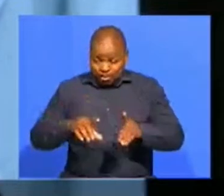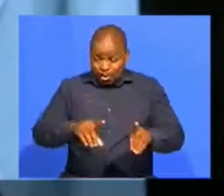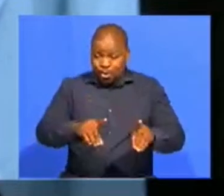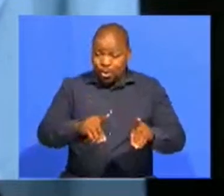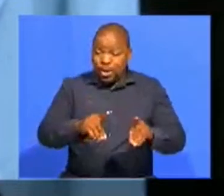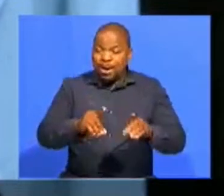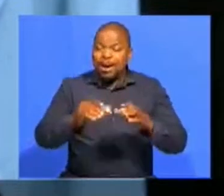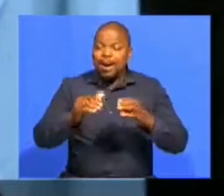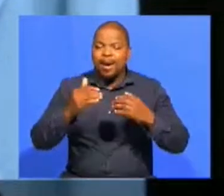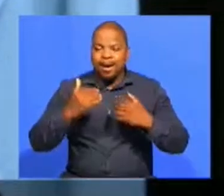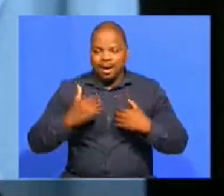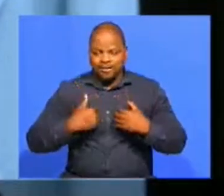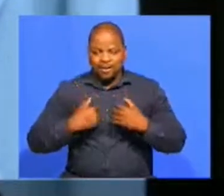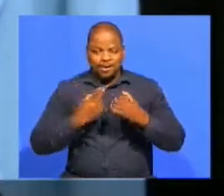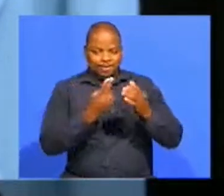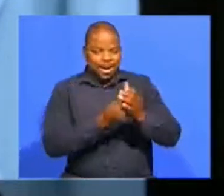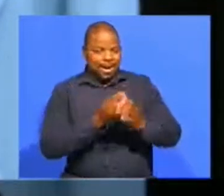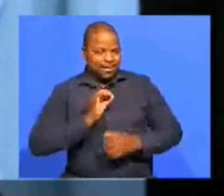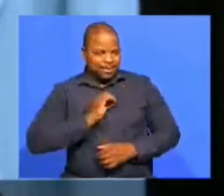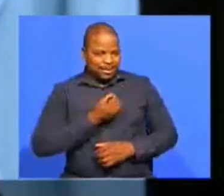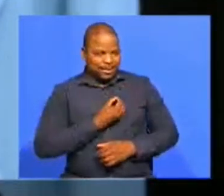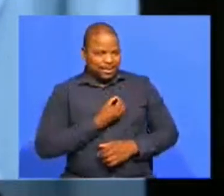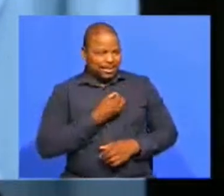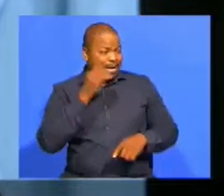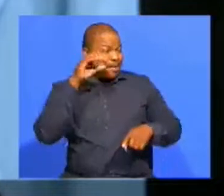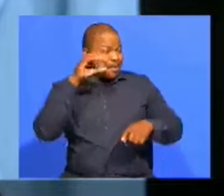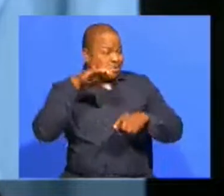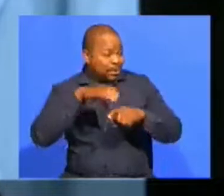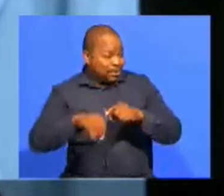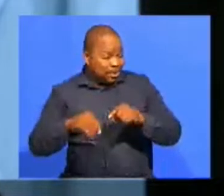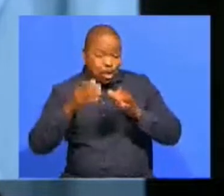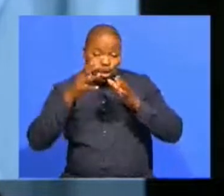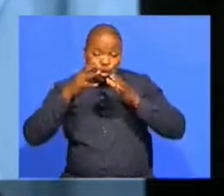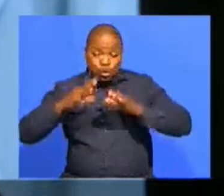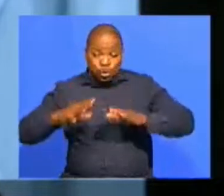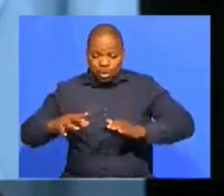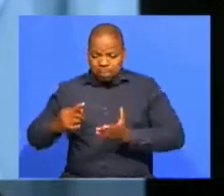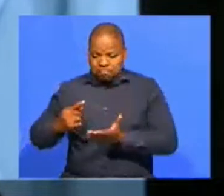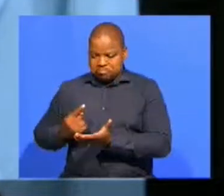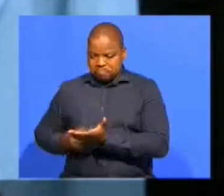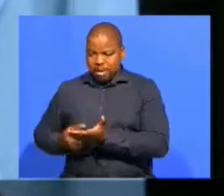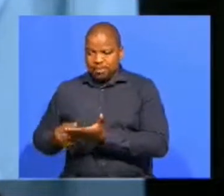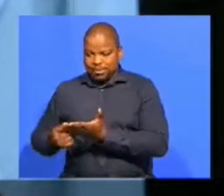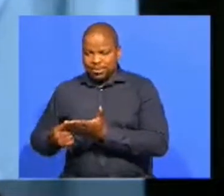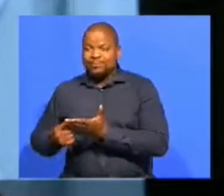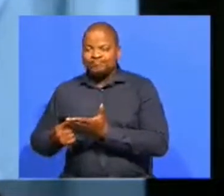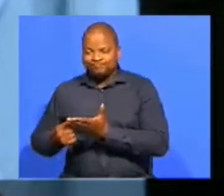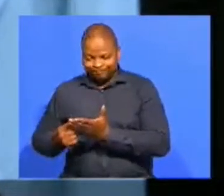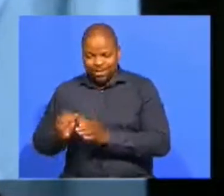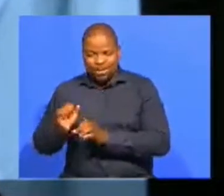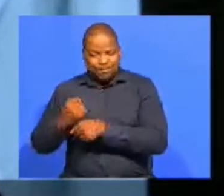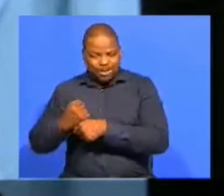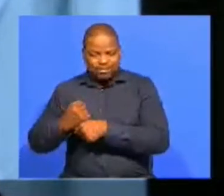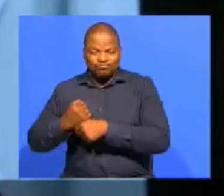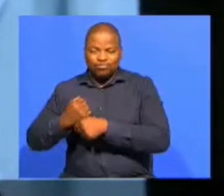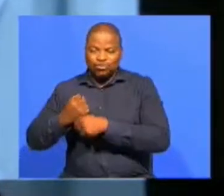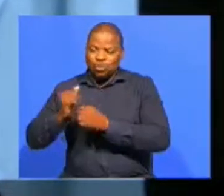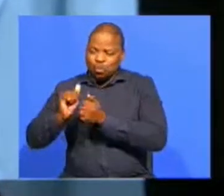that lies in our partnership, a realization that today's discussions will undoubtedly